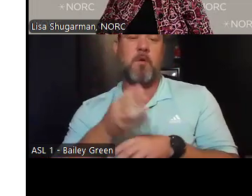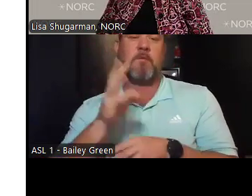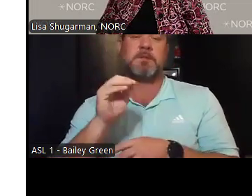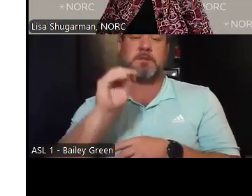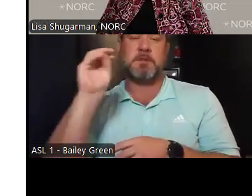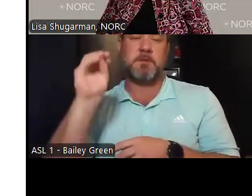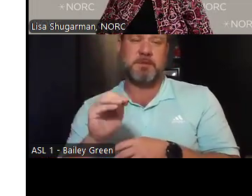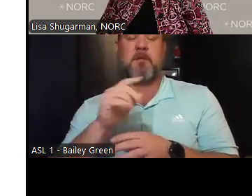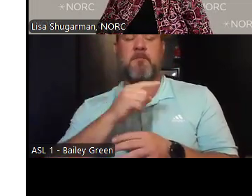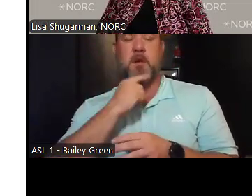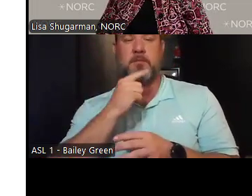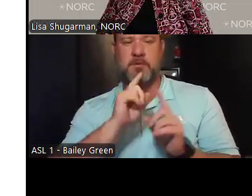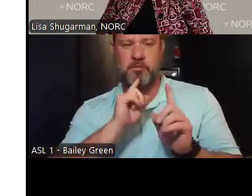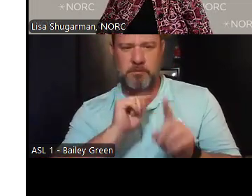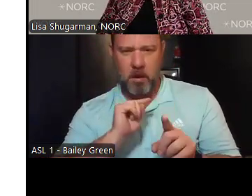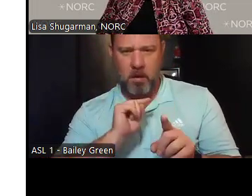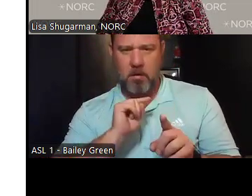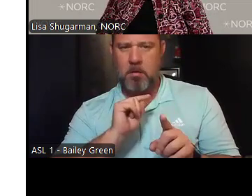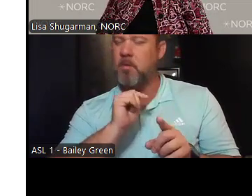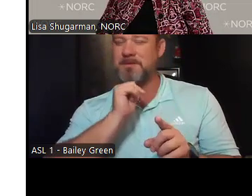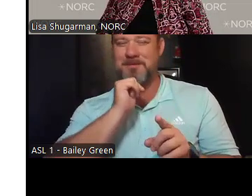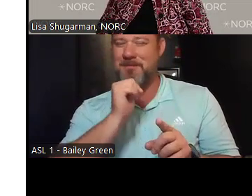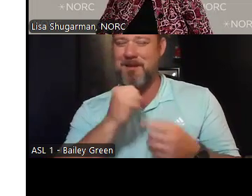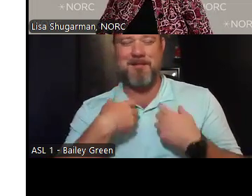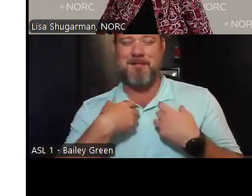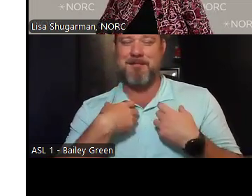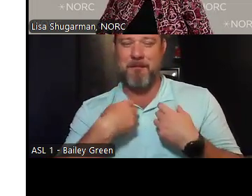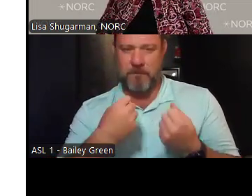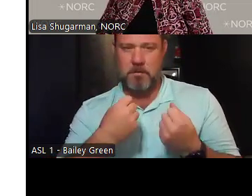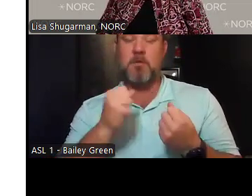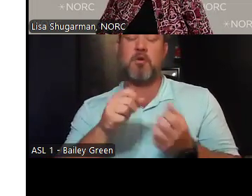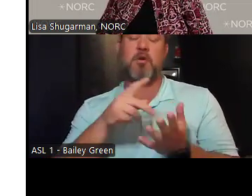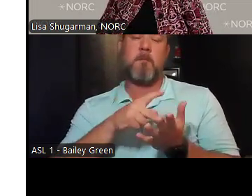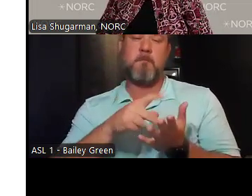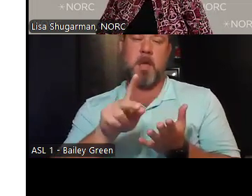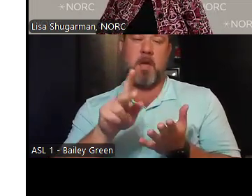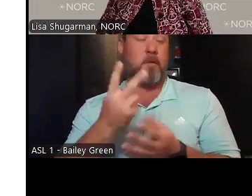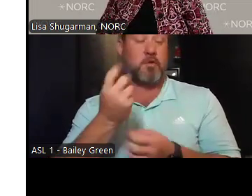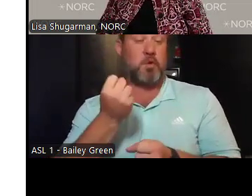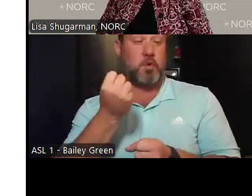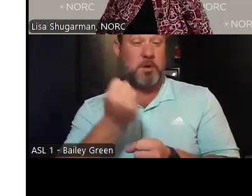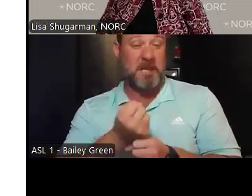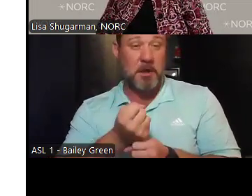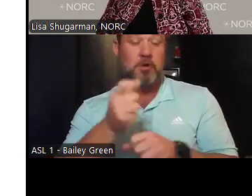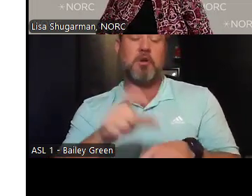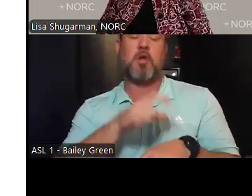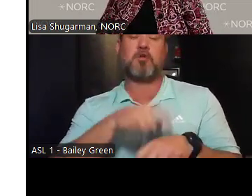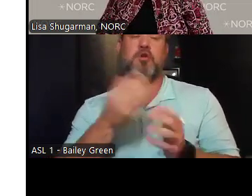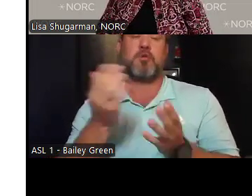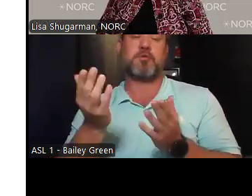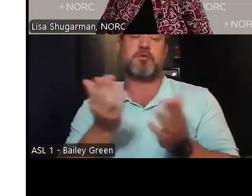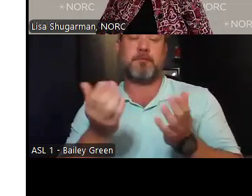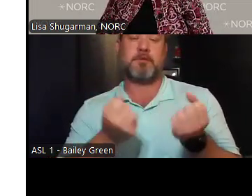of the population responding to the survey was not confident that they could pay for at least 2 years of long-term services and